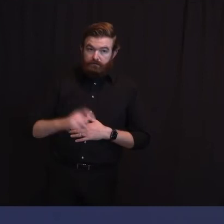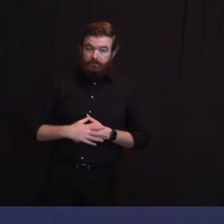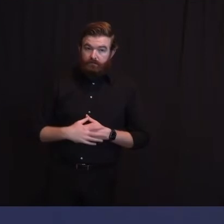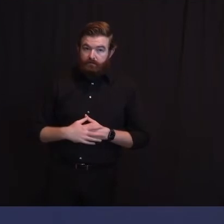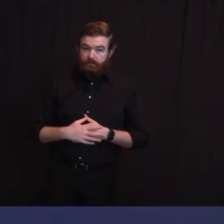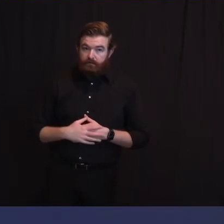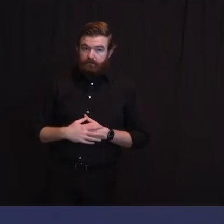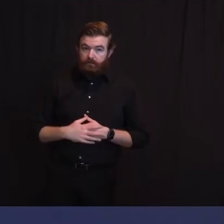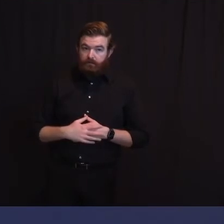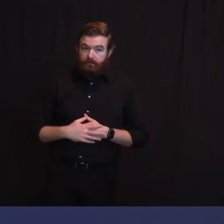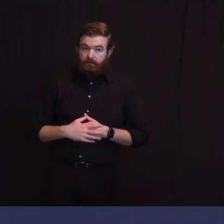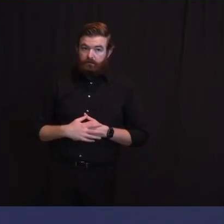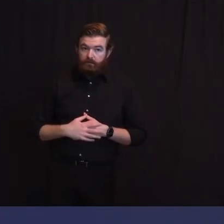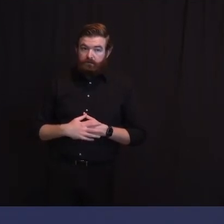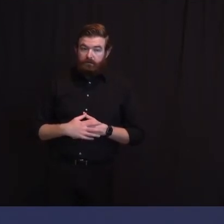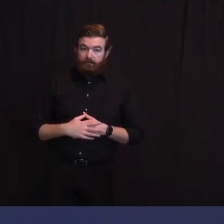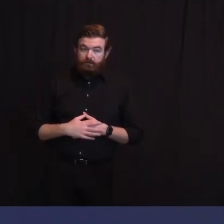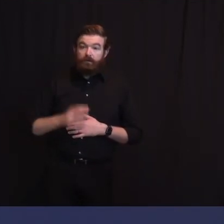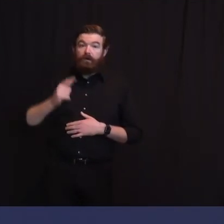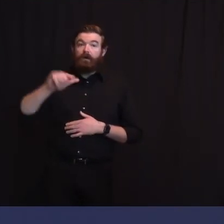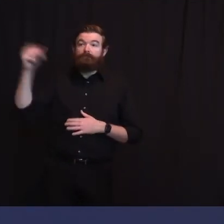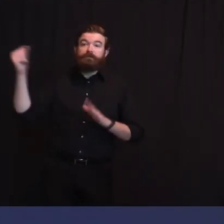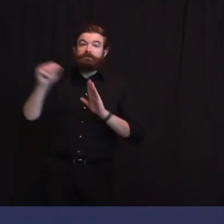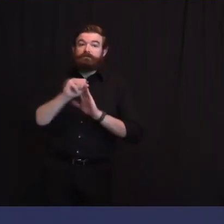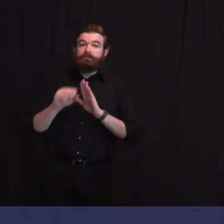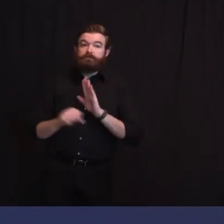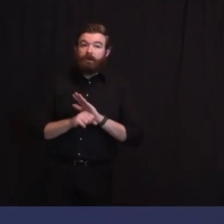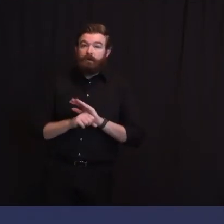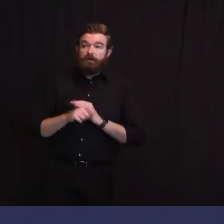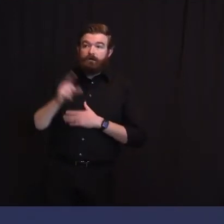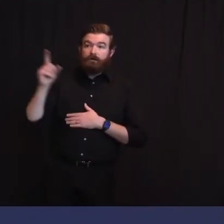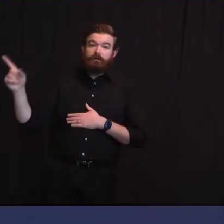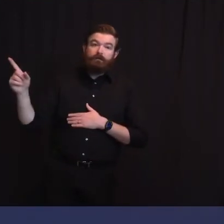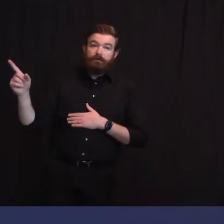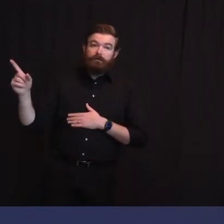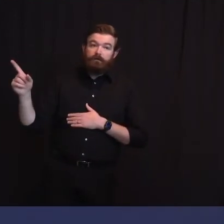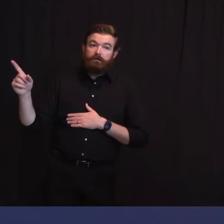as first doses if there's an immediate shortage. You got it. We're good. So there's